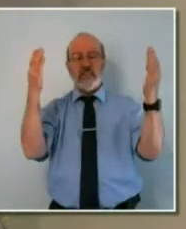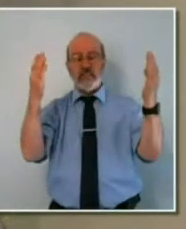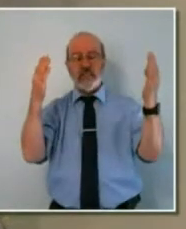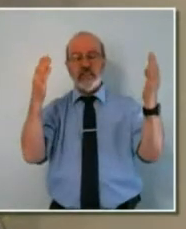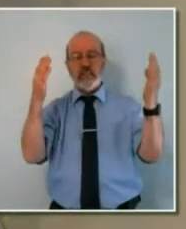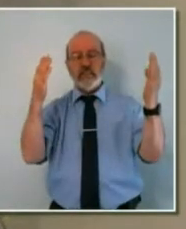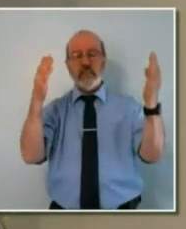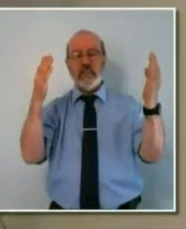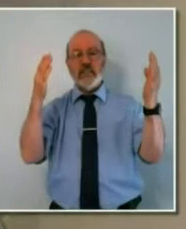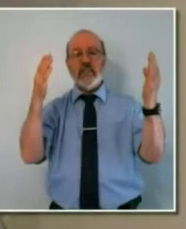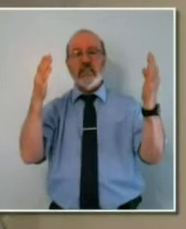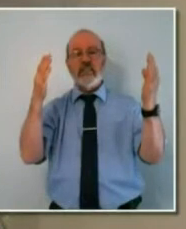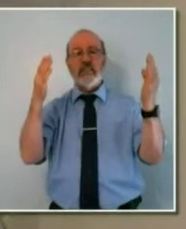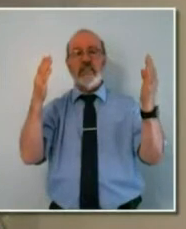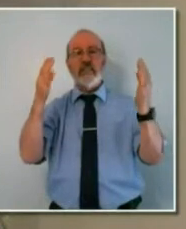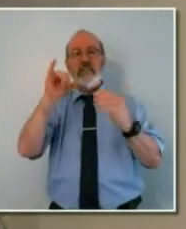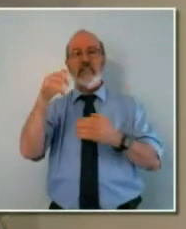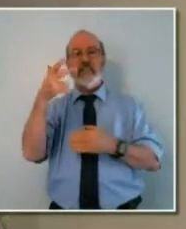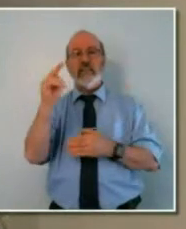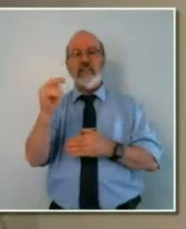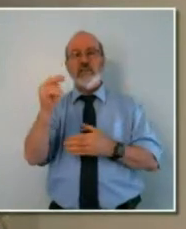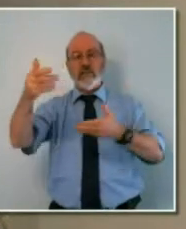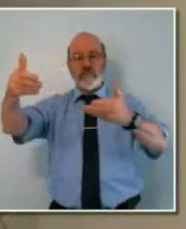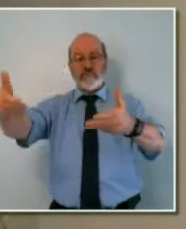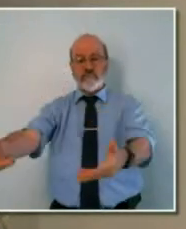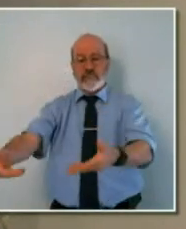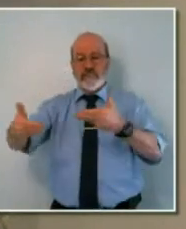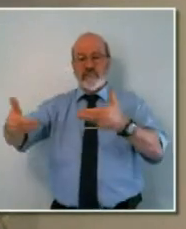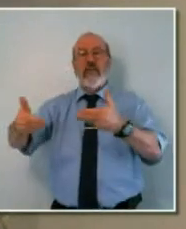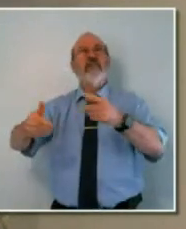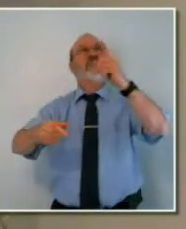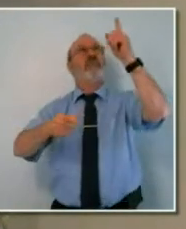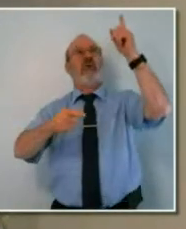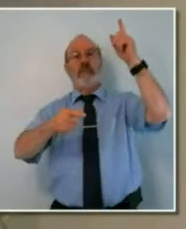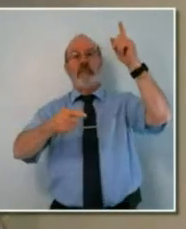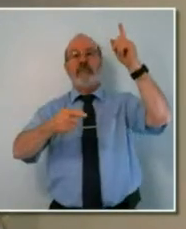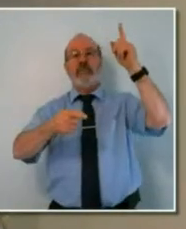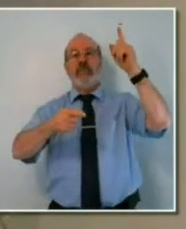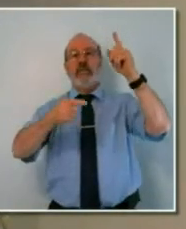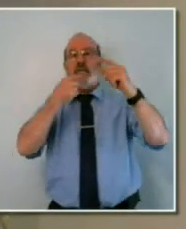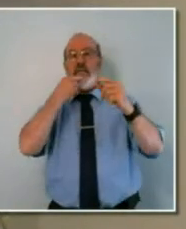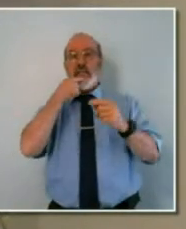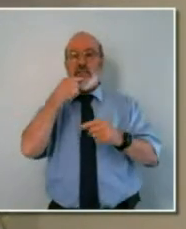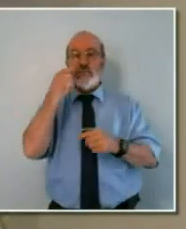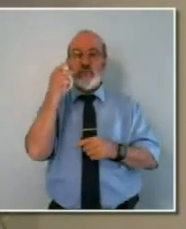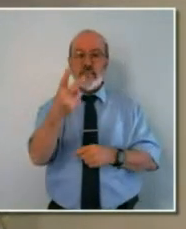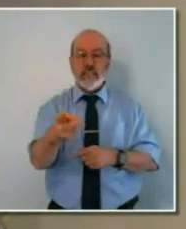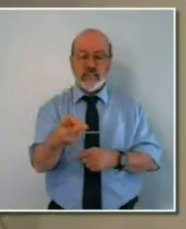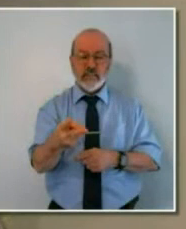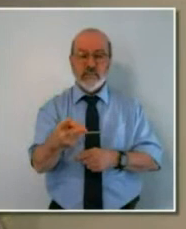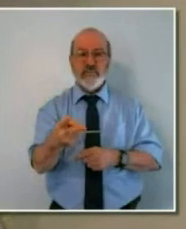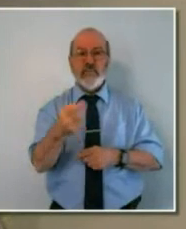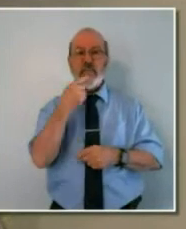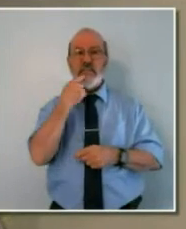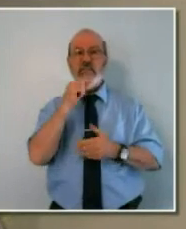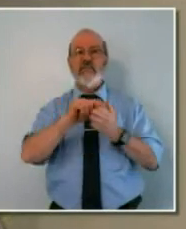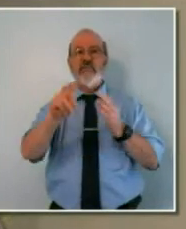and John is invited to come up. And he comes up and he tells us what he sees. And he says in verse